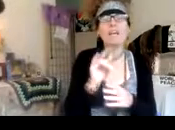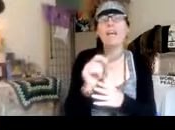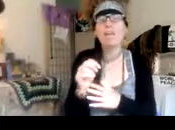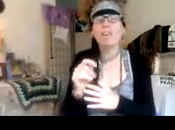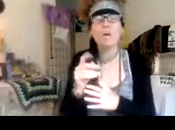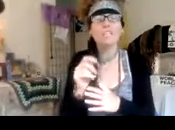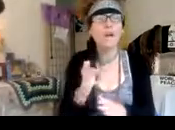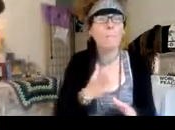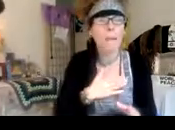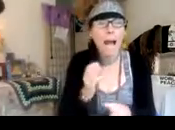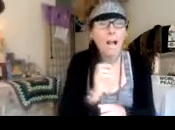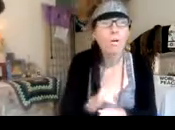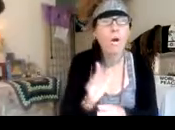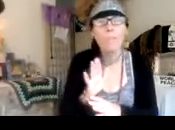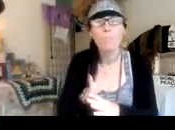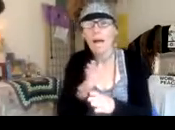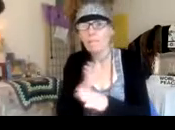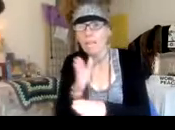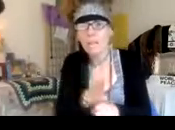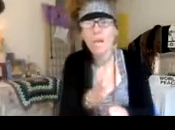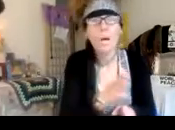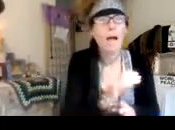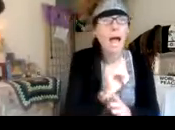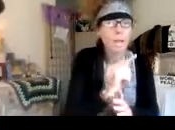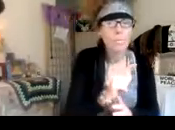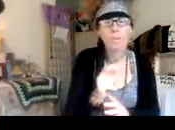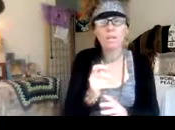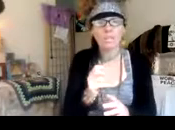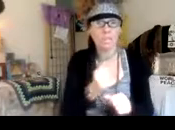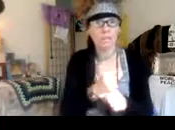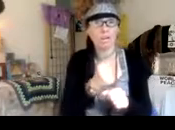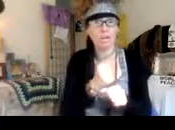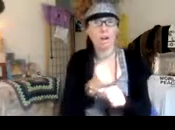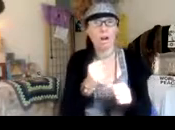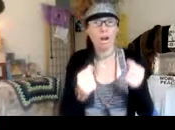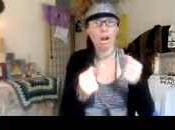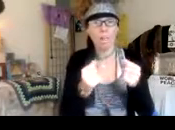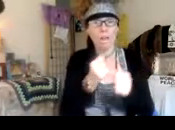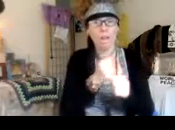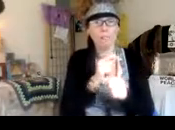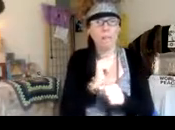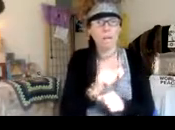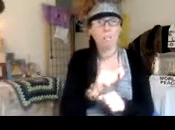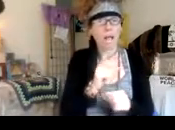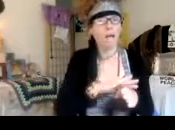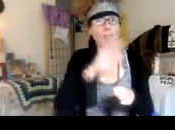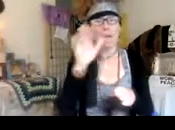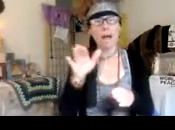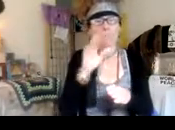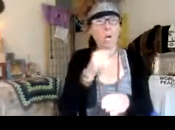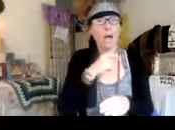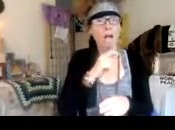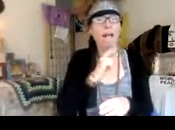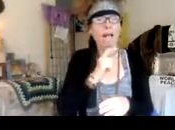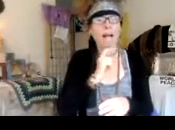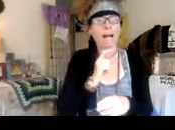are actually my coils and my fields and my aluminum thrusters. The car would be made out of aluminum, and you have a bubble kind of glass dome here,